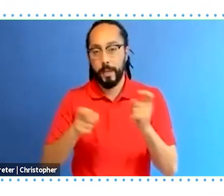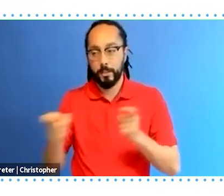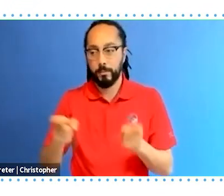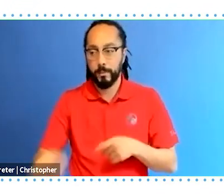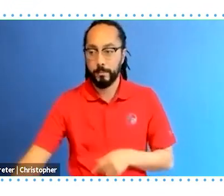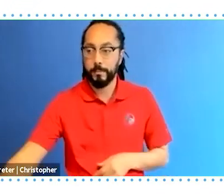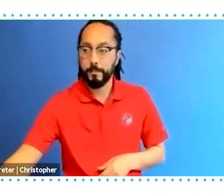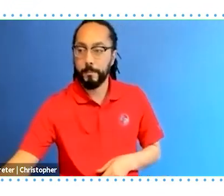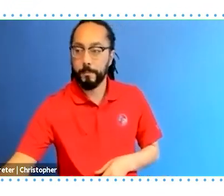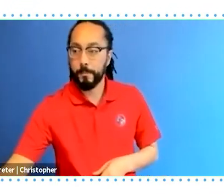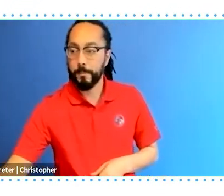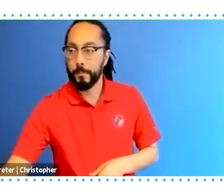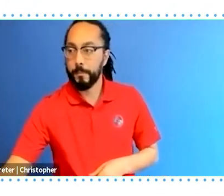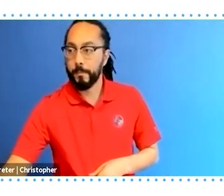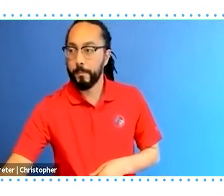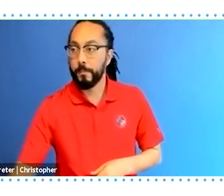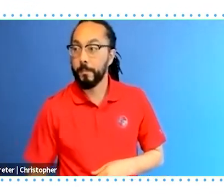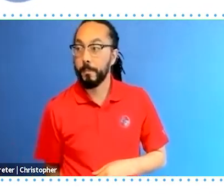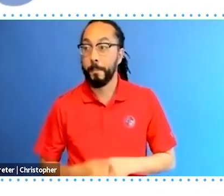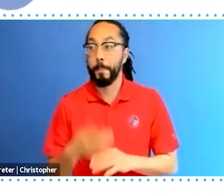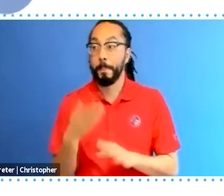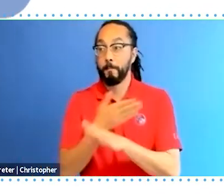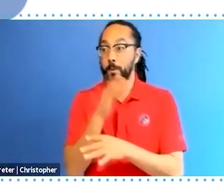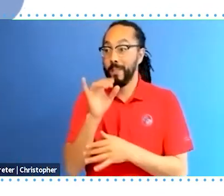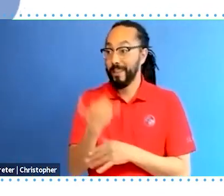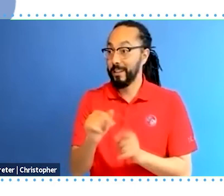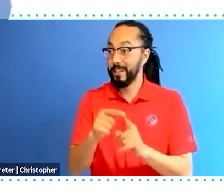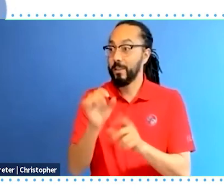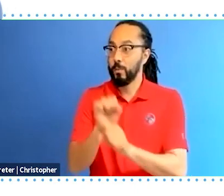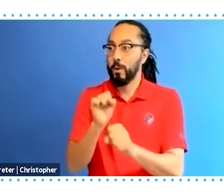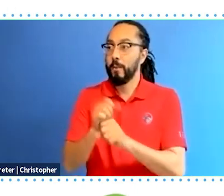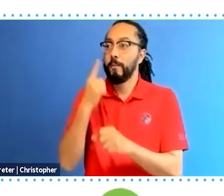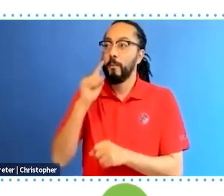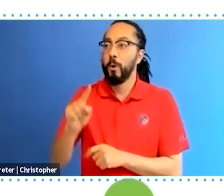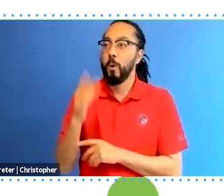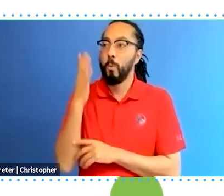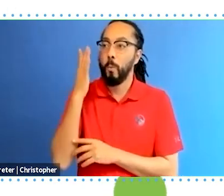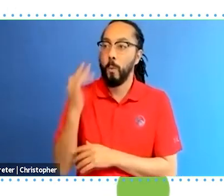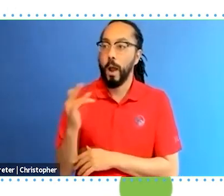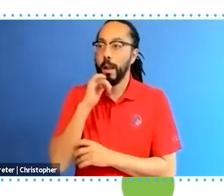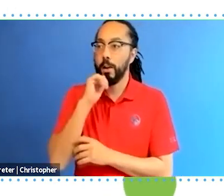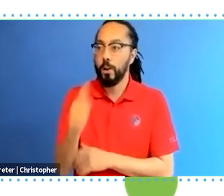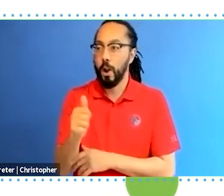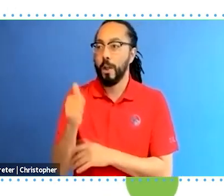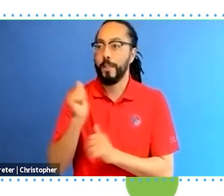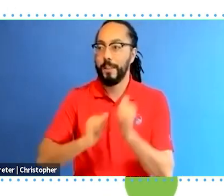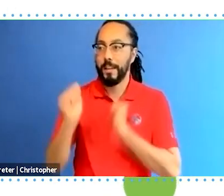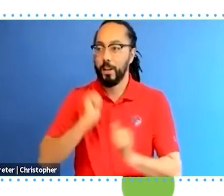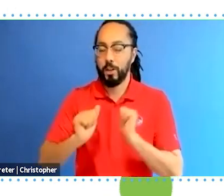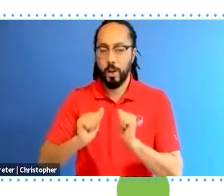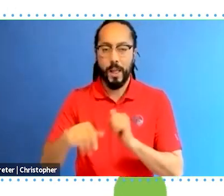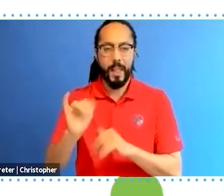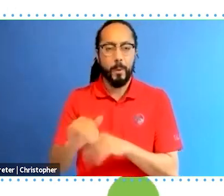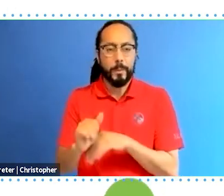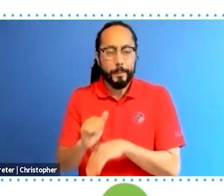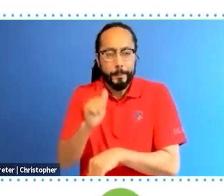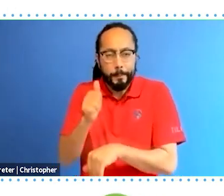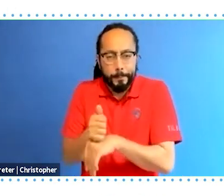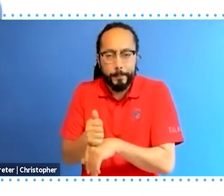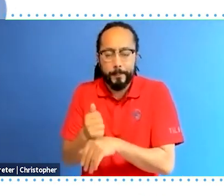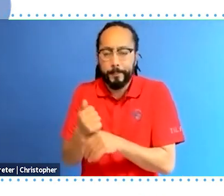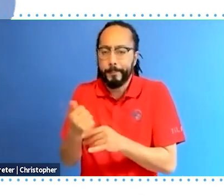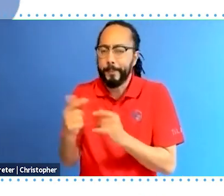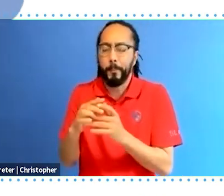spent 8 years as the managing director for Why Not Theatre, helping lead and build a scrappy startup that has become one of Canada's leading